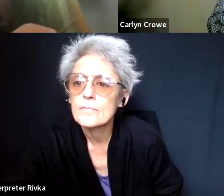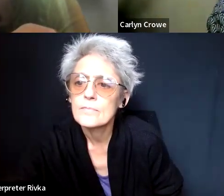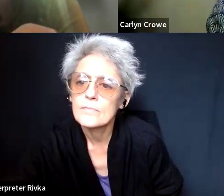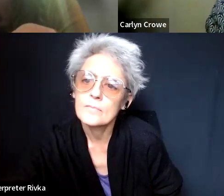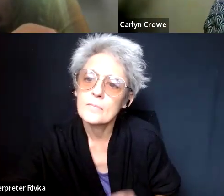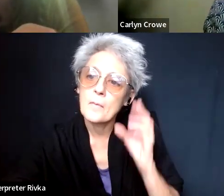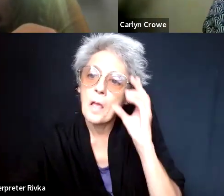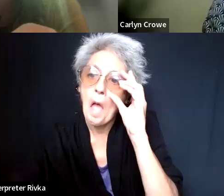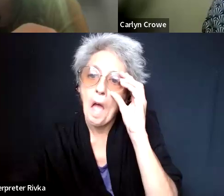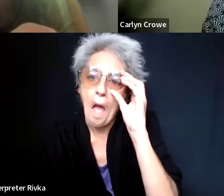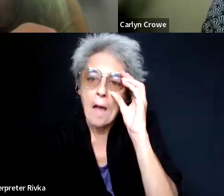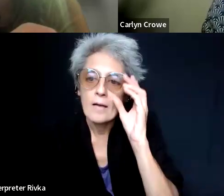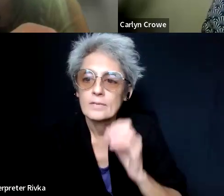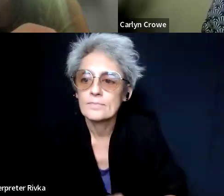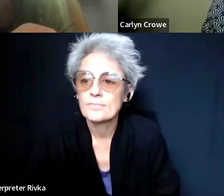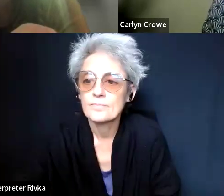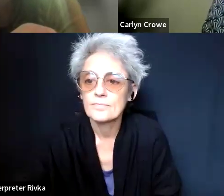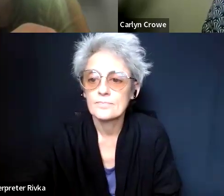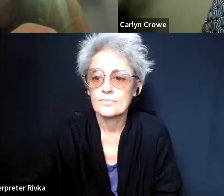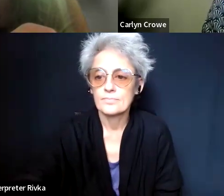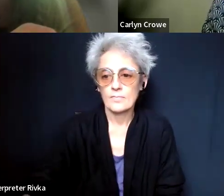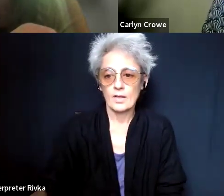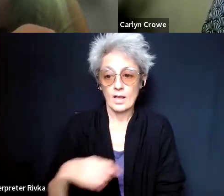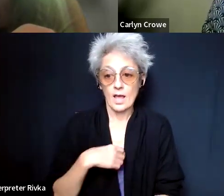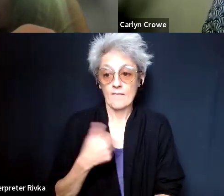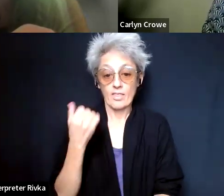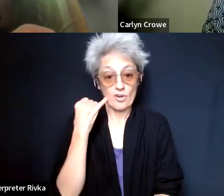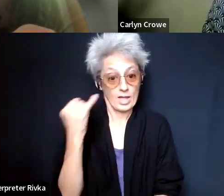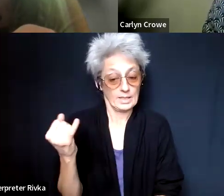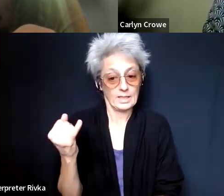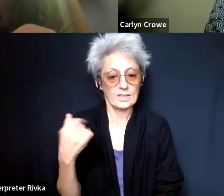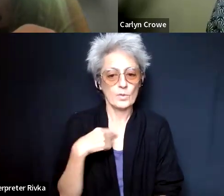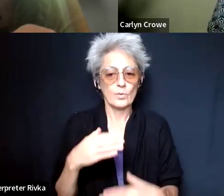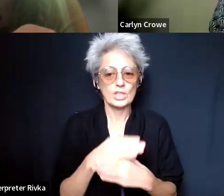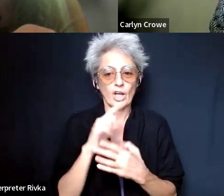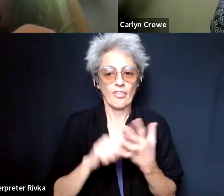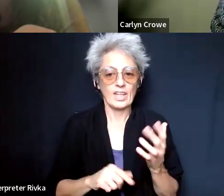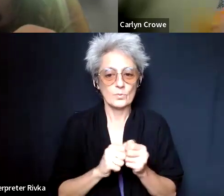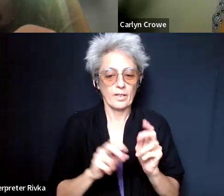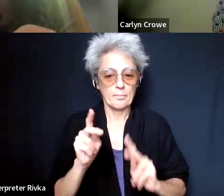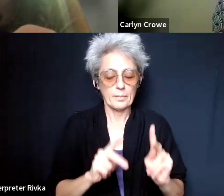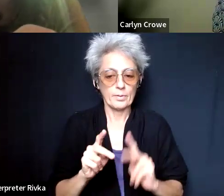Anybody else have ideas? We are going to share these with people in case they want to